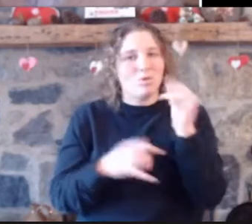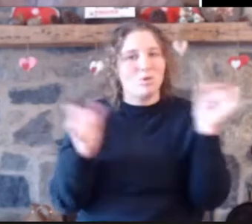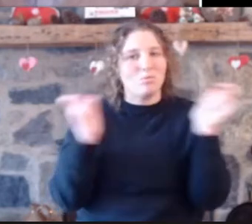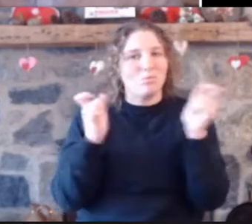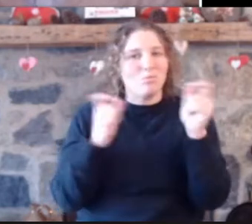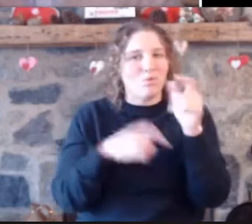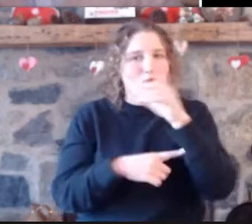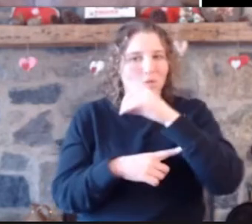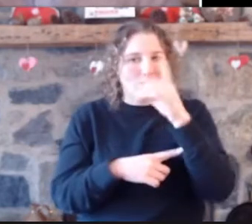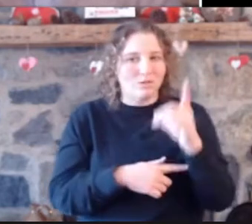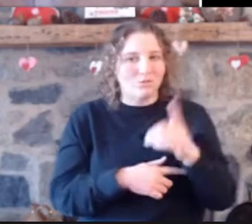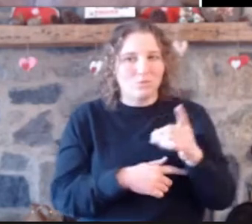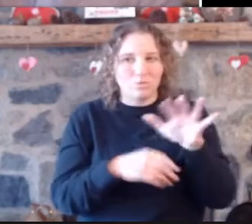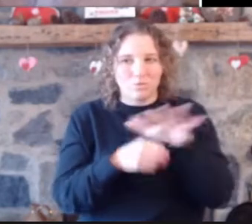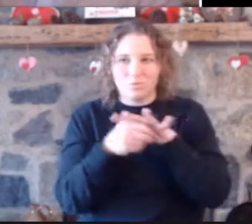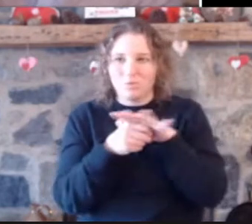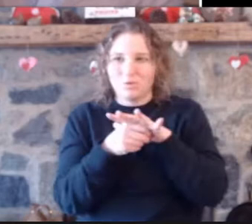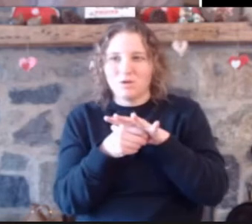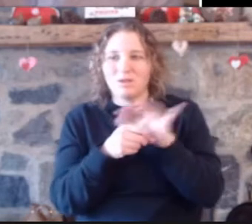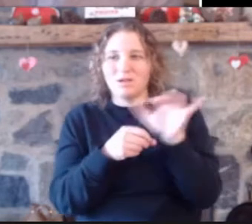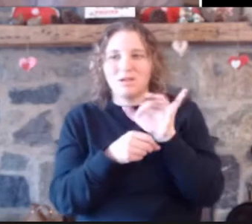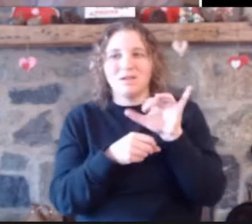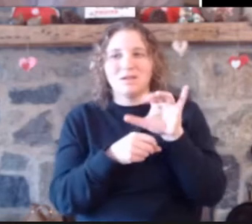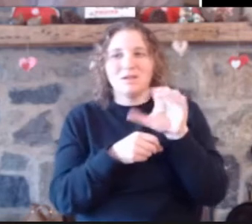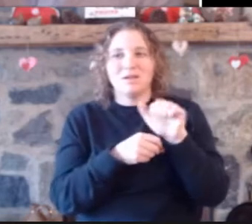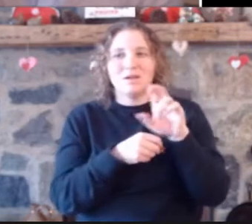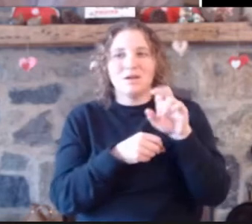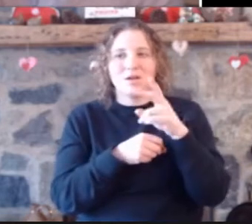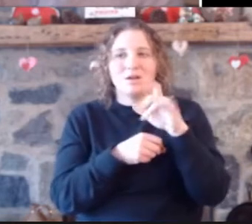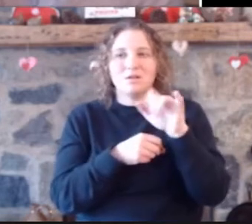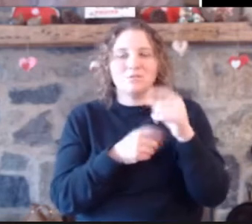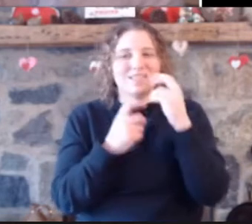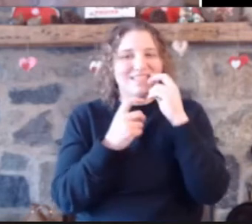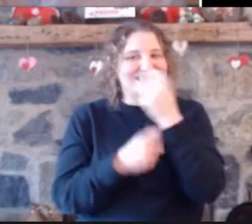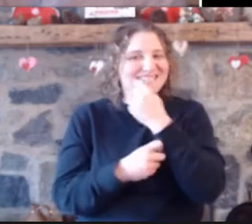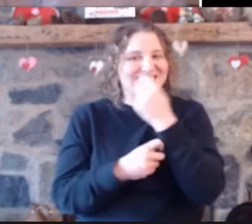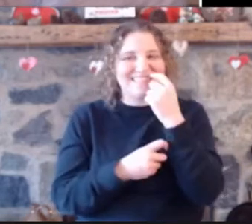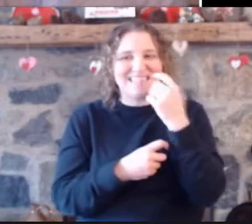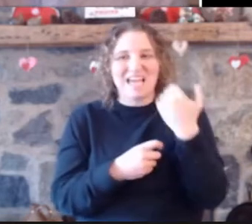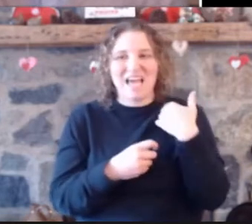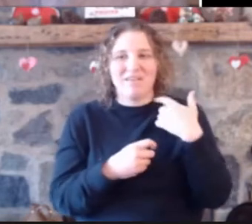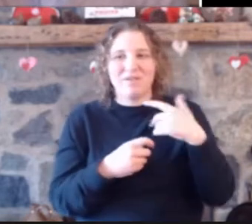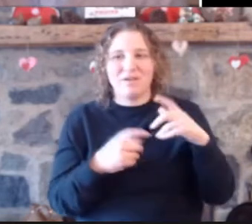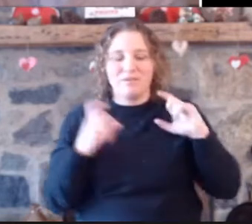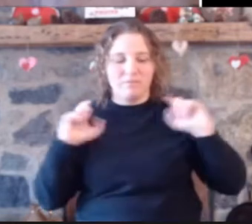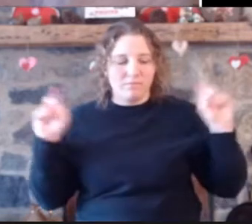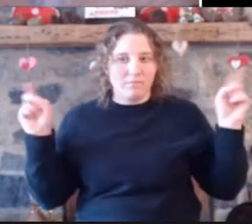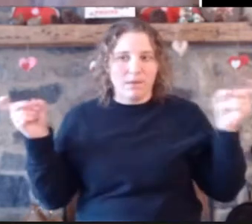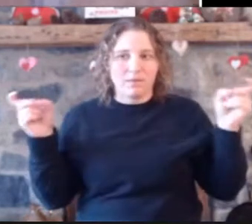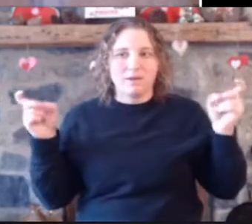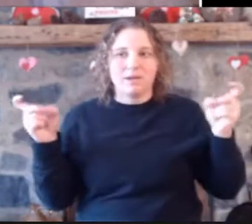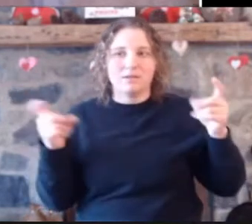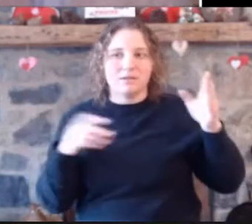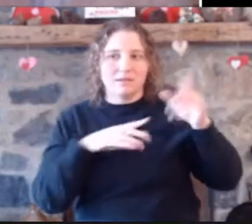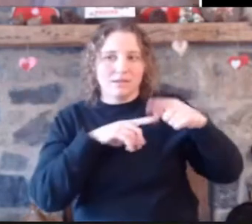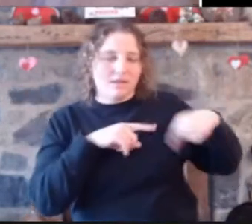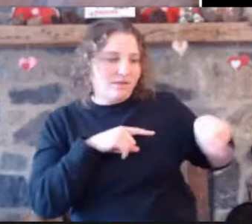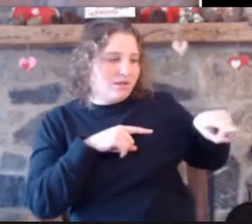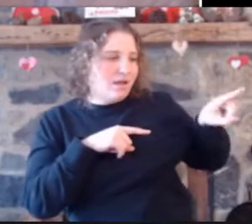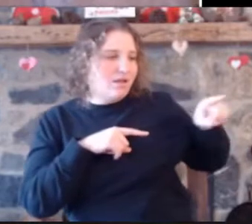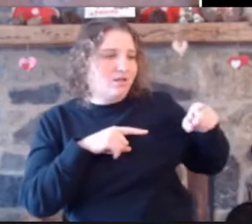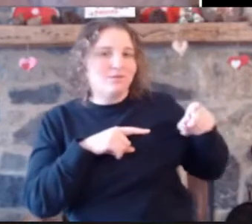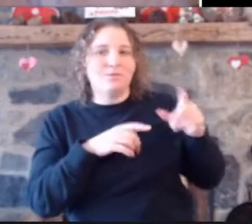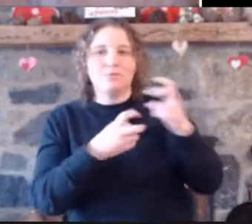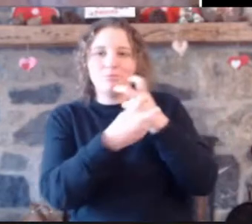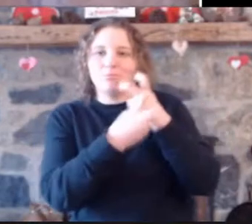For instance, like those dinosaurs, Archaeopteryx had teeth, wing claws, and a tail with many vertebrae. Okay,